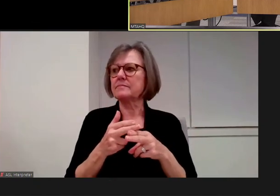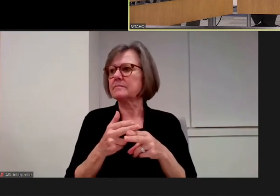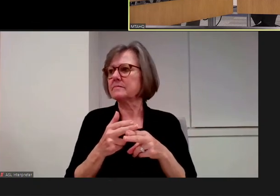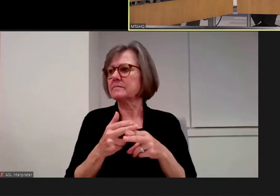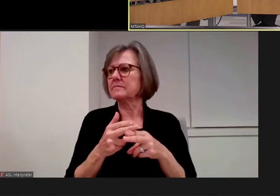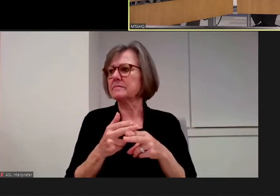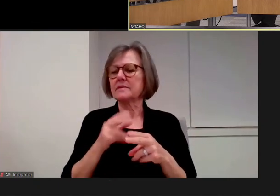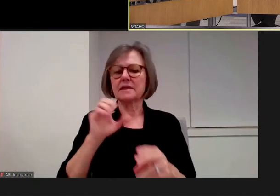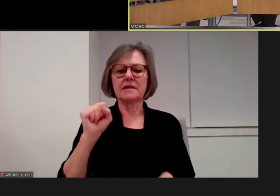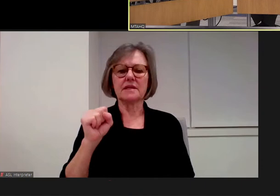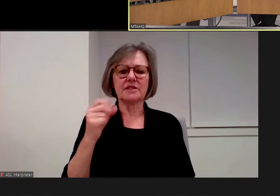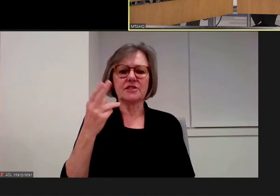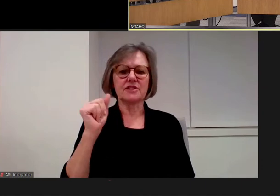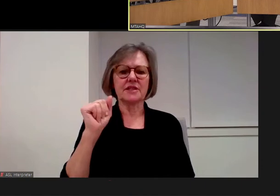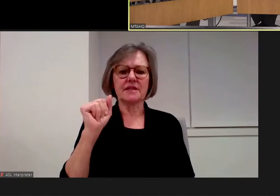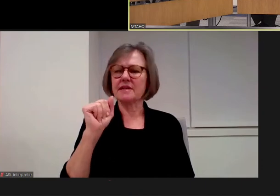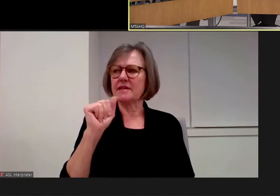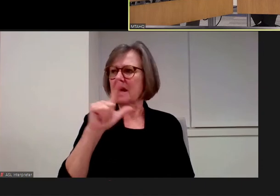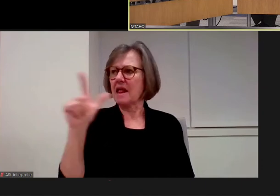Shanath